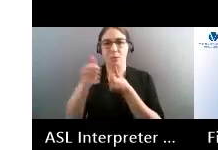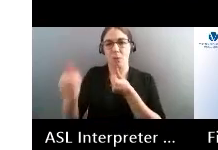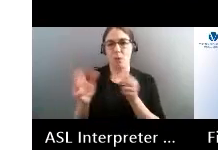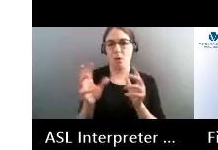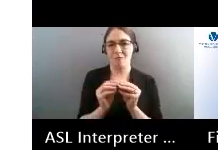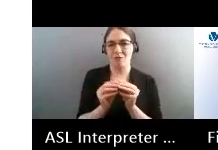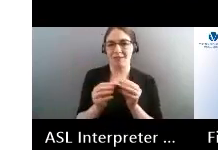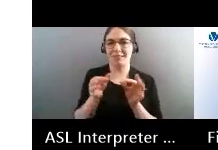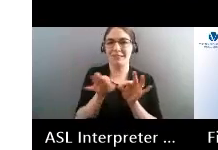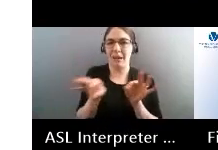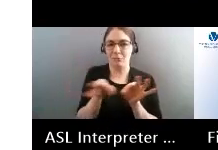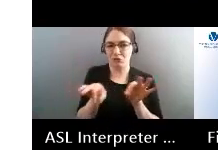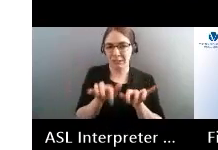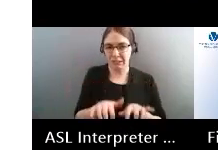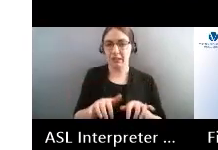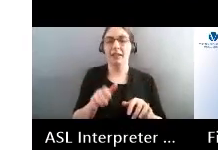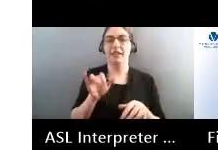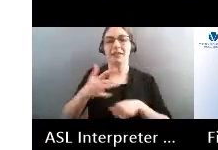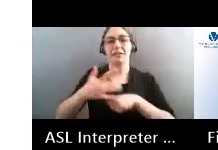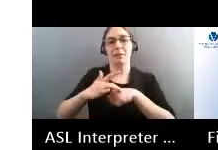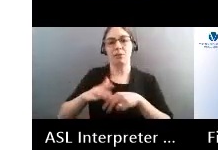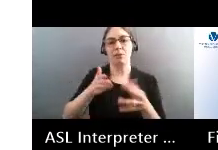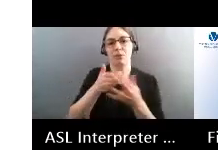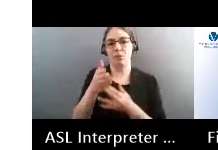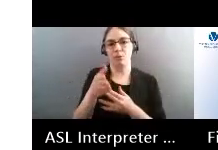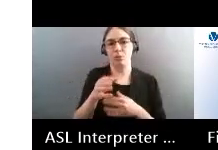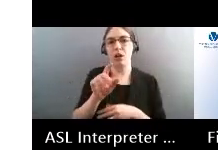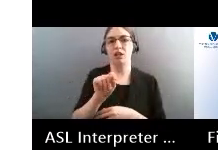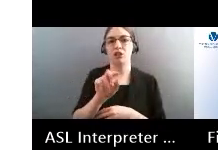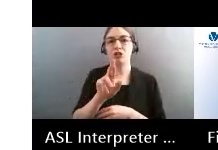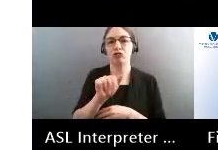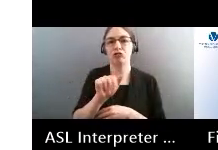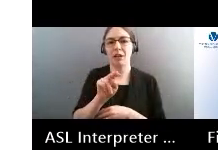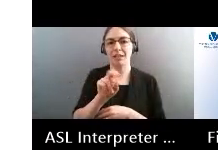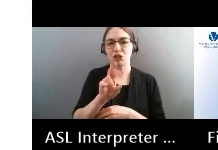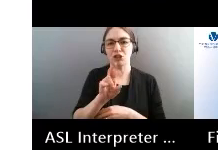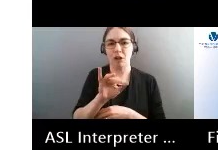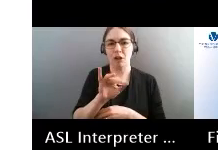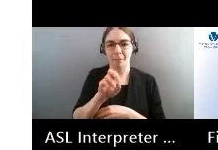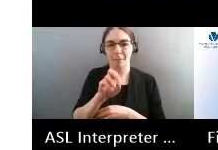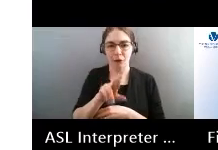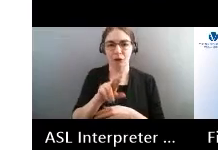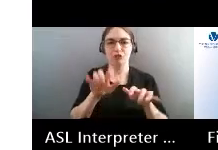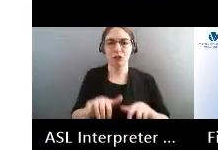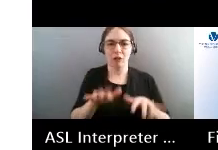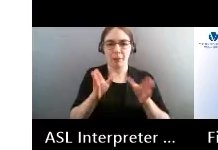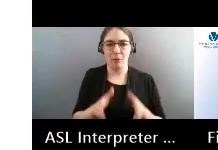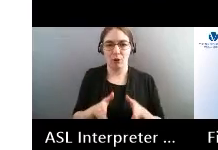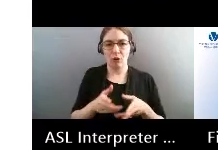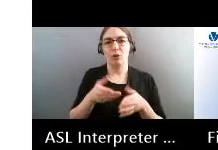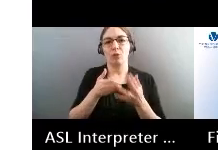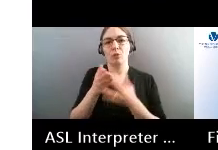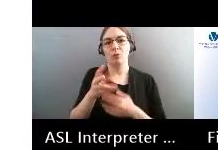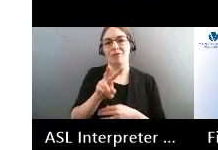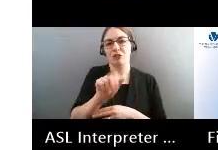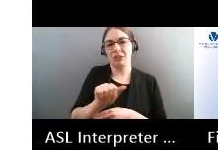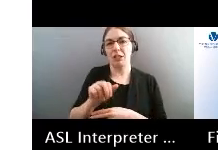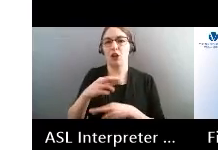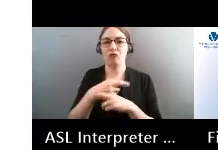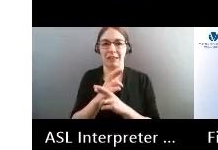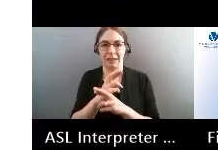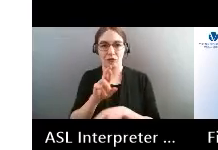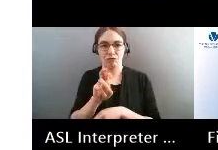available through Transcriber, through Virginia Relay. And Jesus, my colleague, has